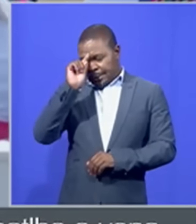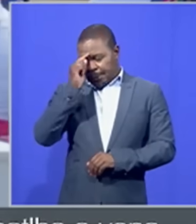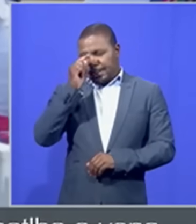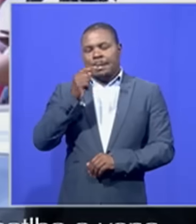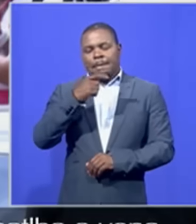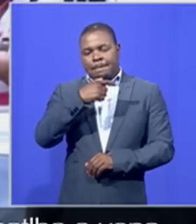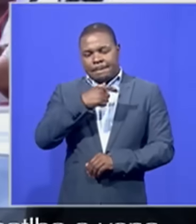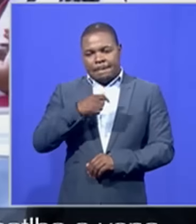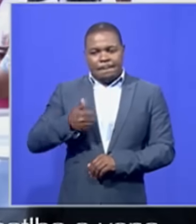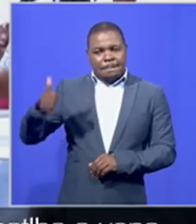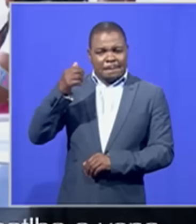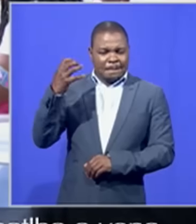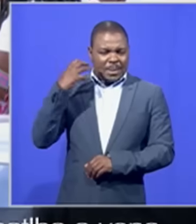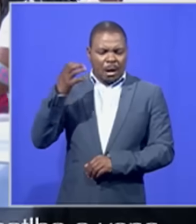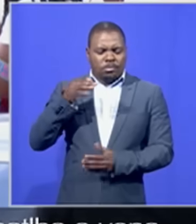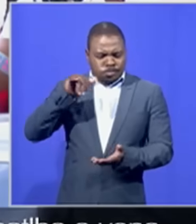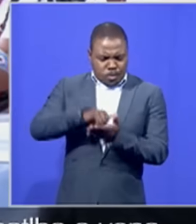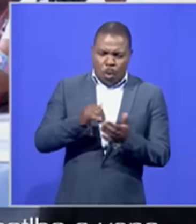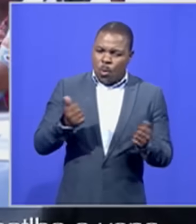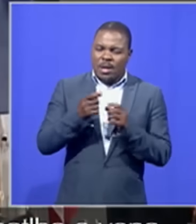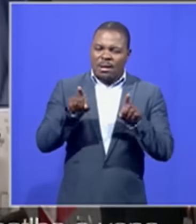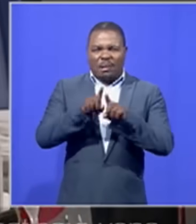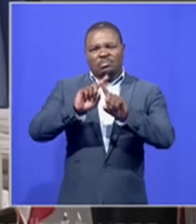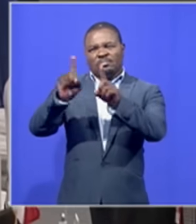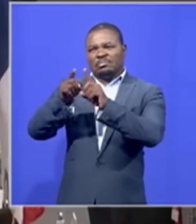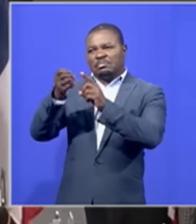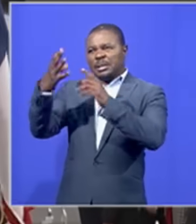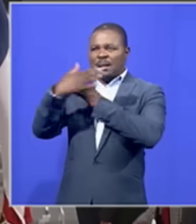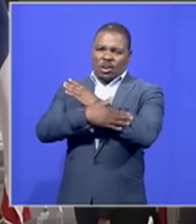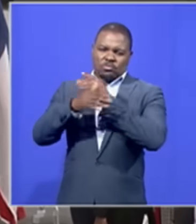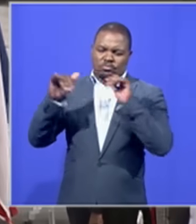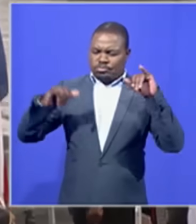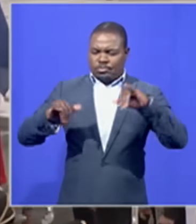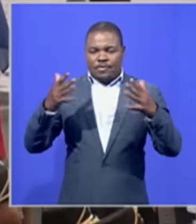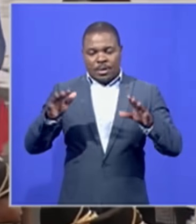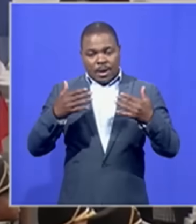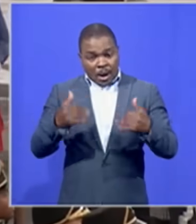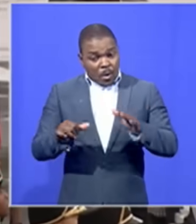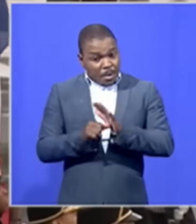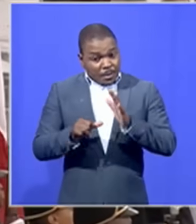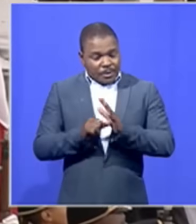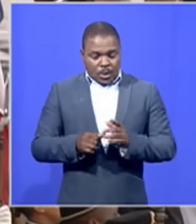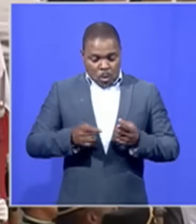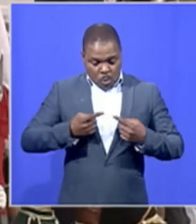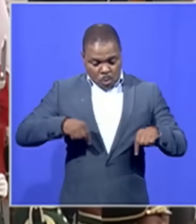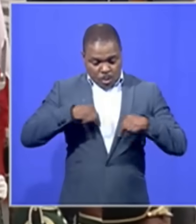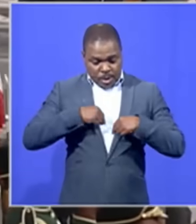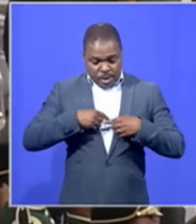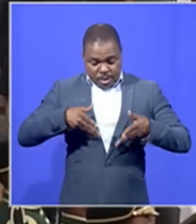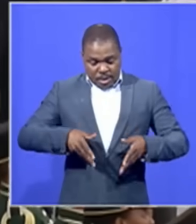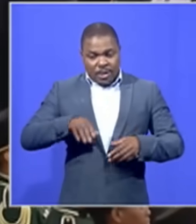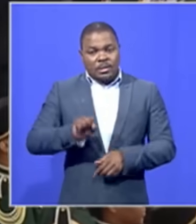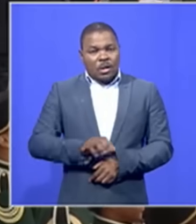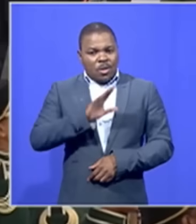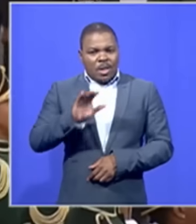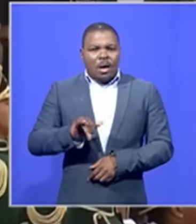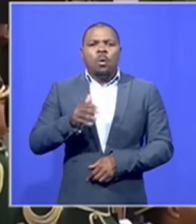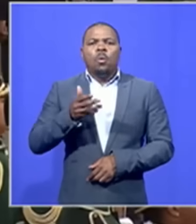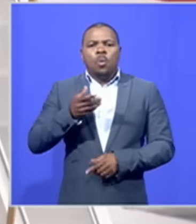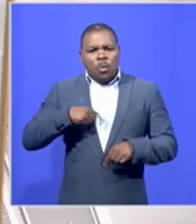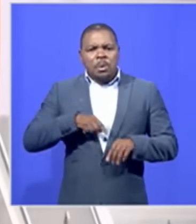and other states. So the most important thing is how, as a country, we are able to